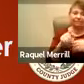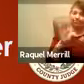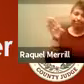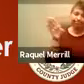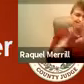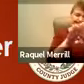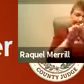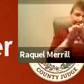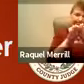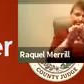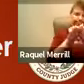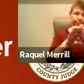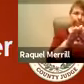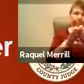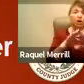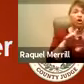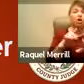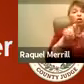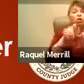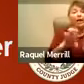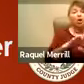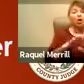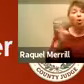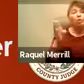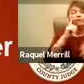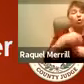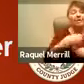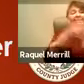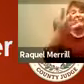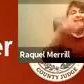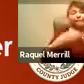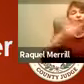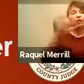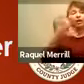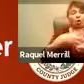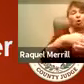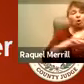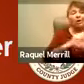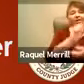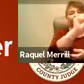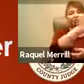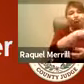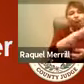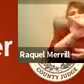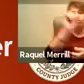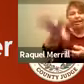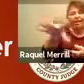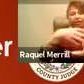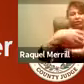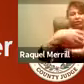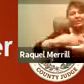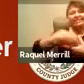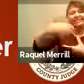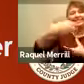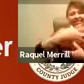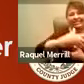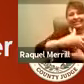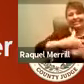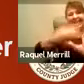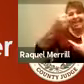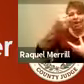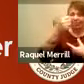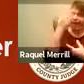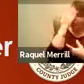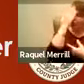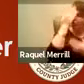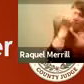closed. You can open for delivery or takeout. But this, again, I know it's been a great